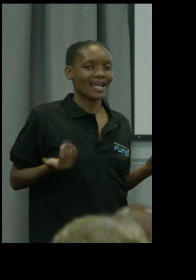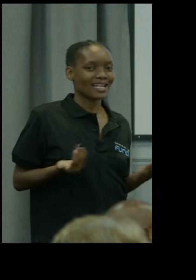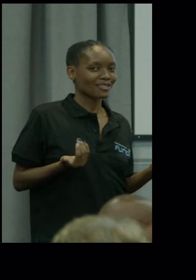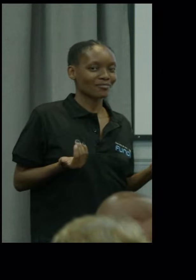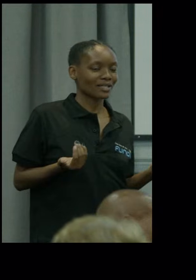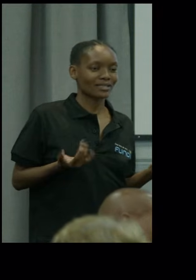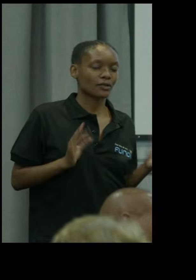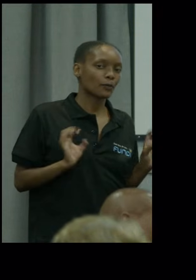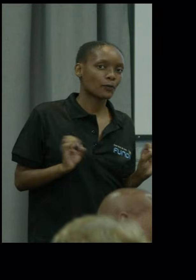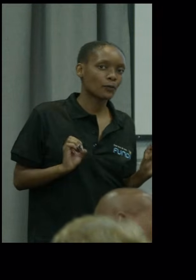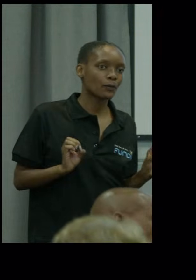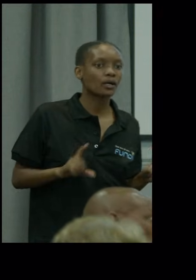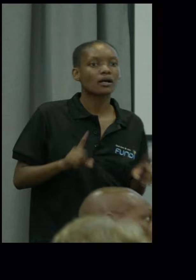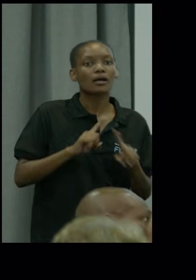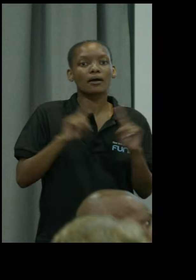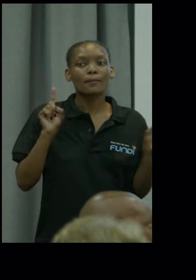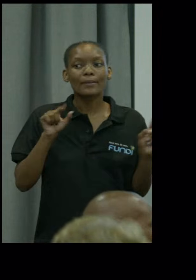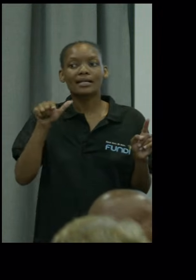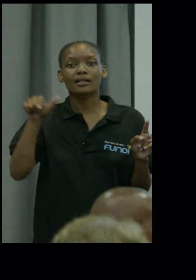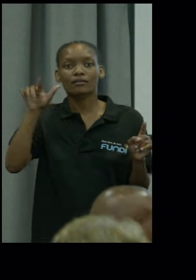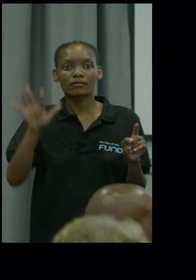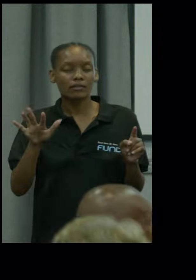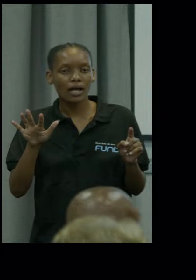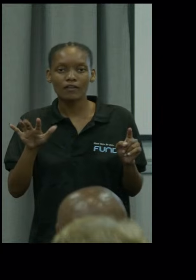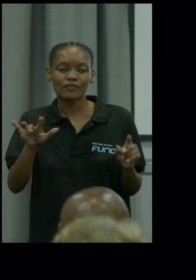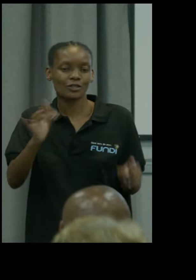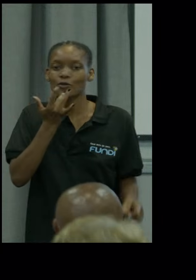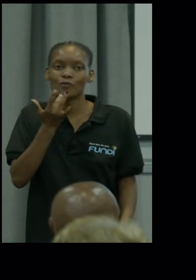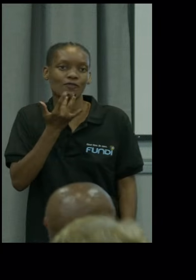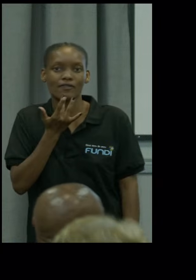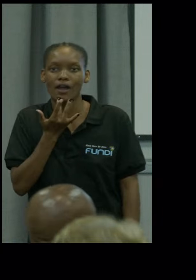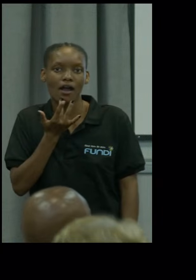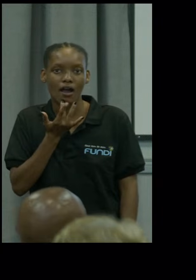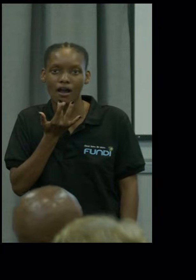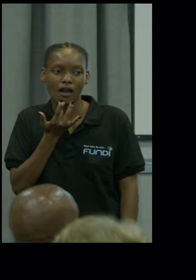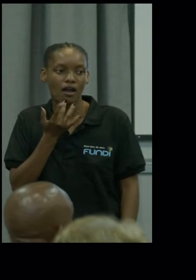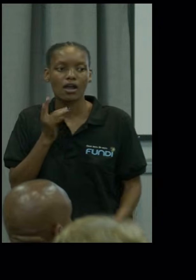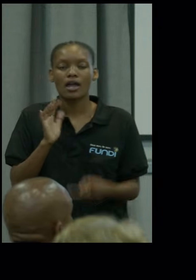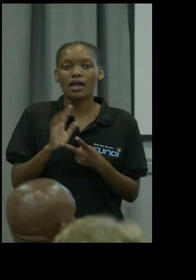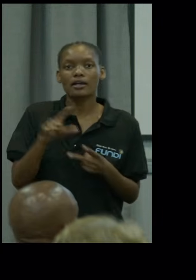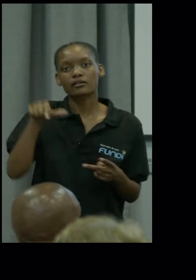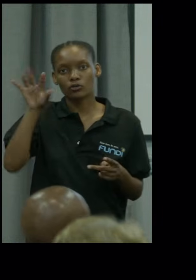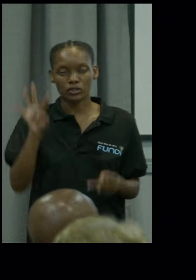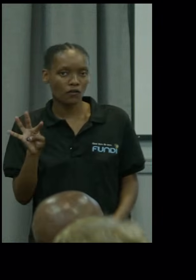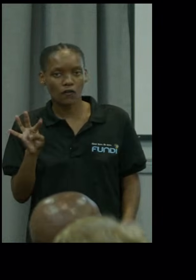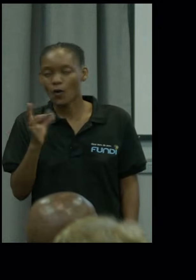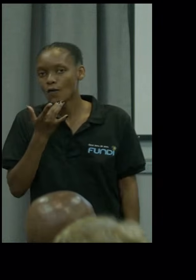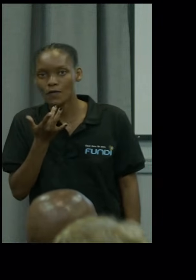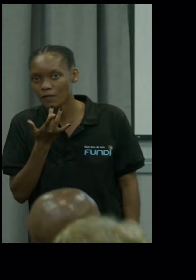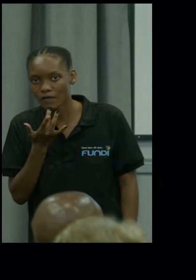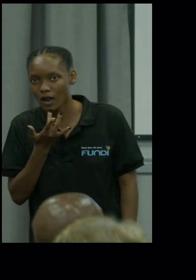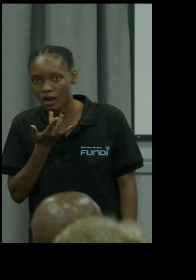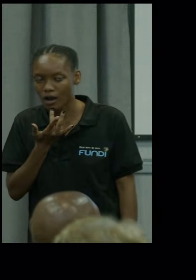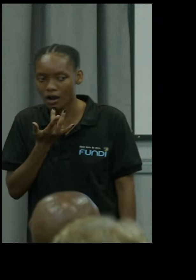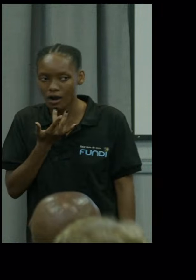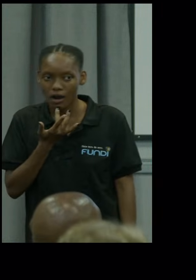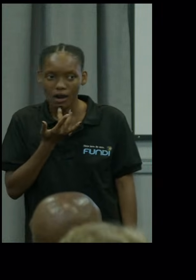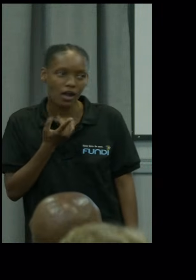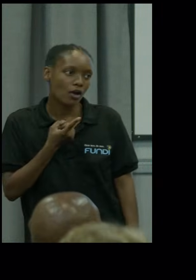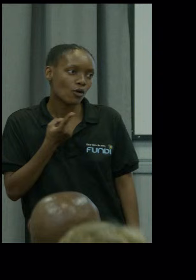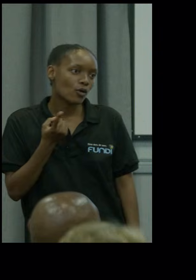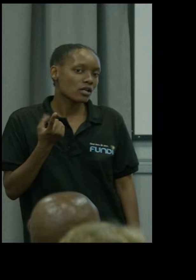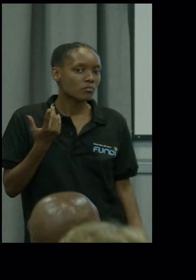not favoring quintile 5 and to some extent quintile 4 schools as one might